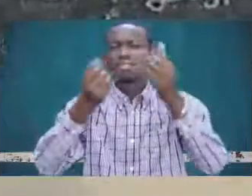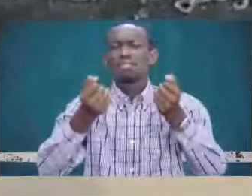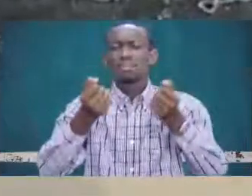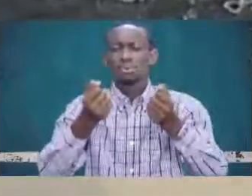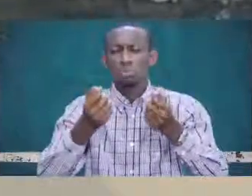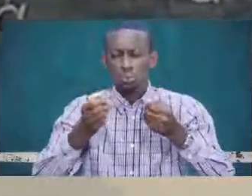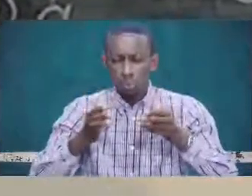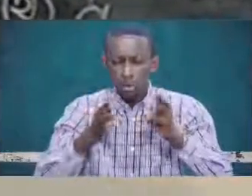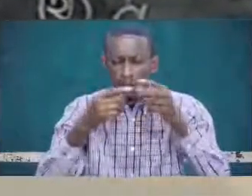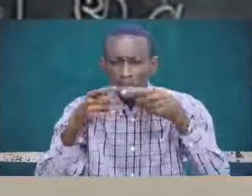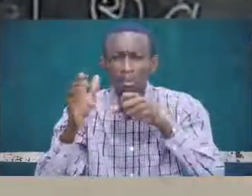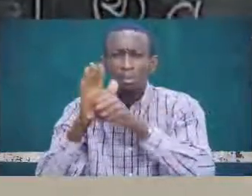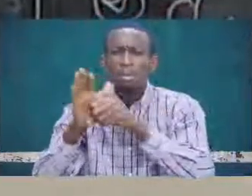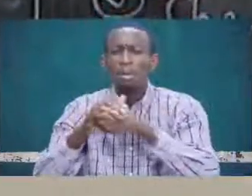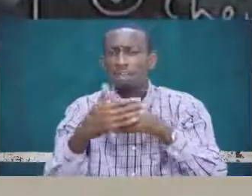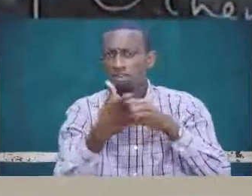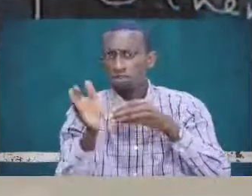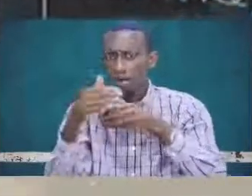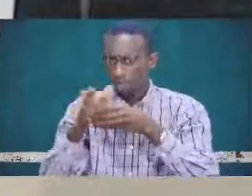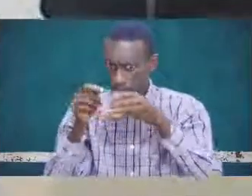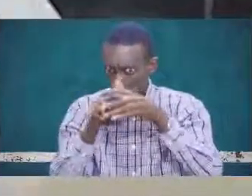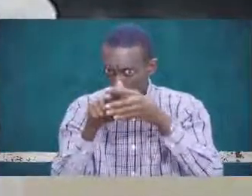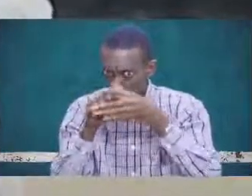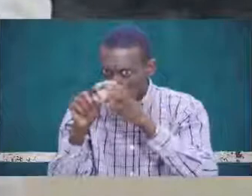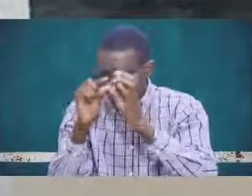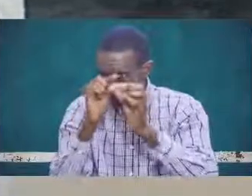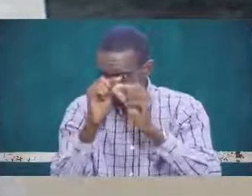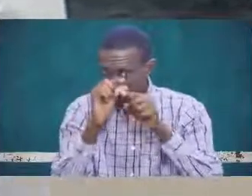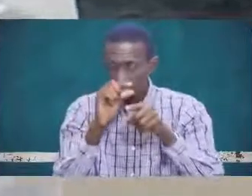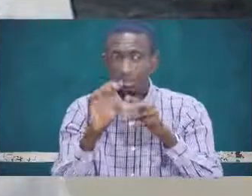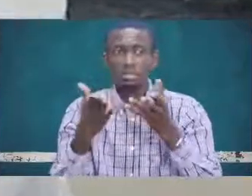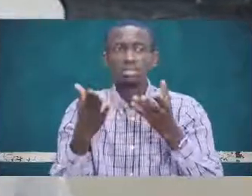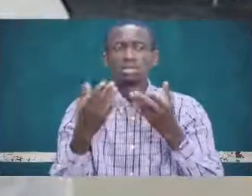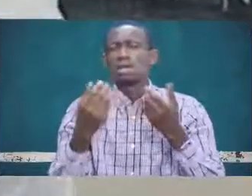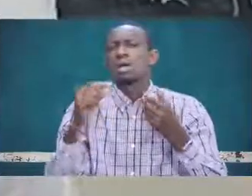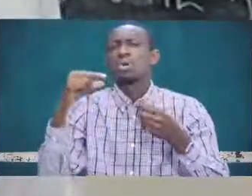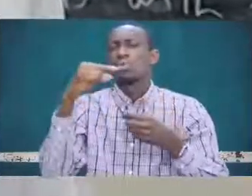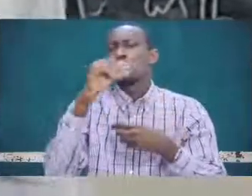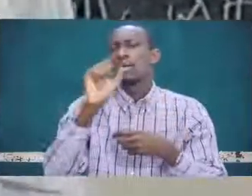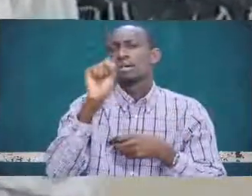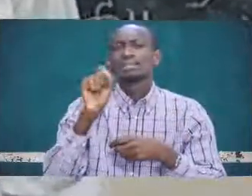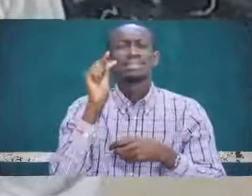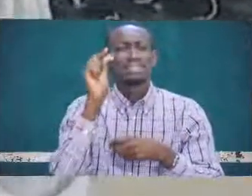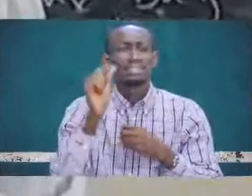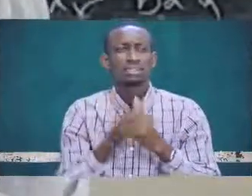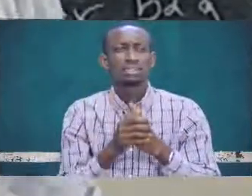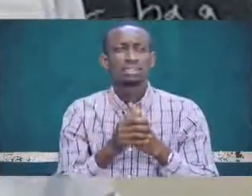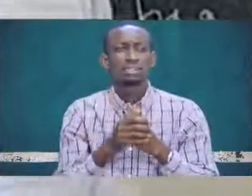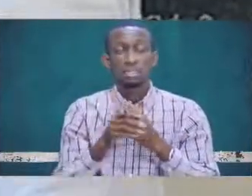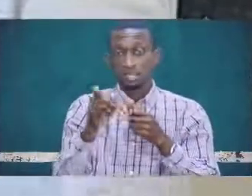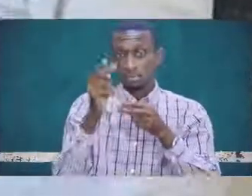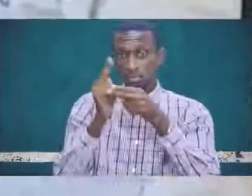you call the gastric opening, those are called the gastric pits. On the diagram, we try to see this one is called the gastric